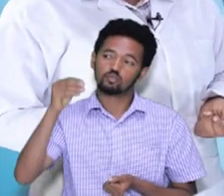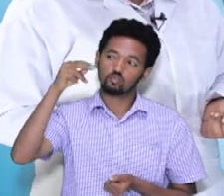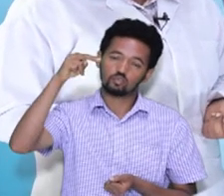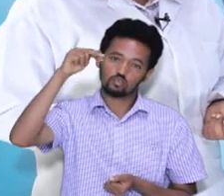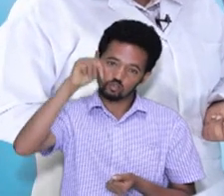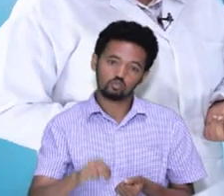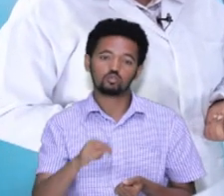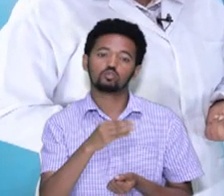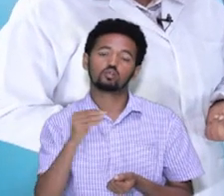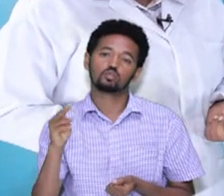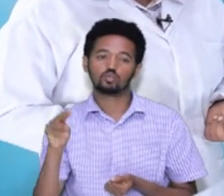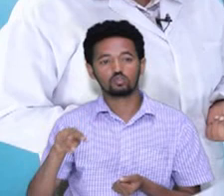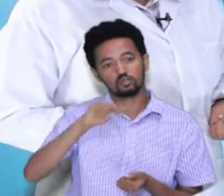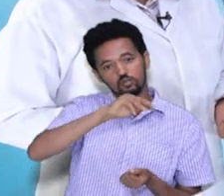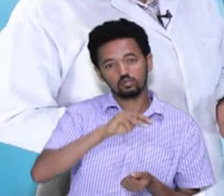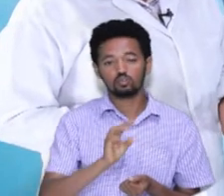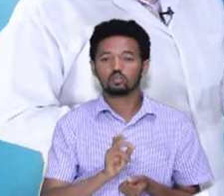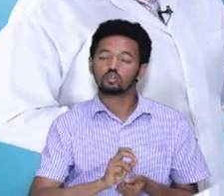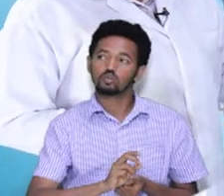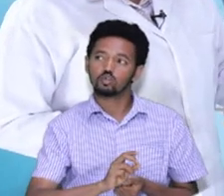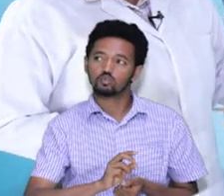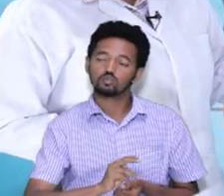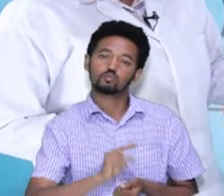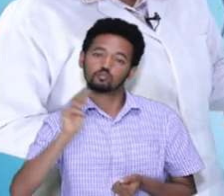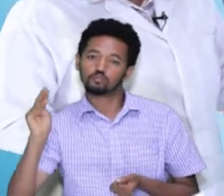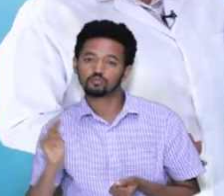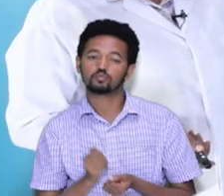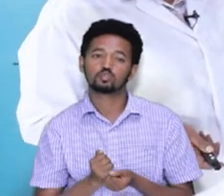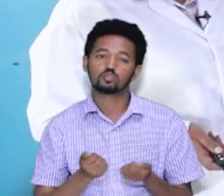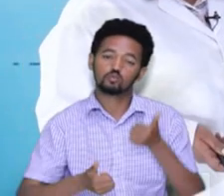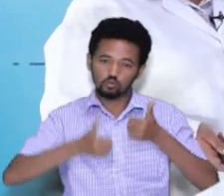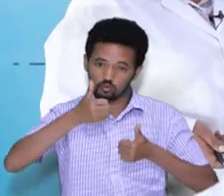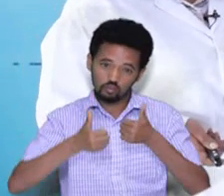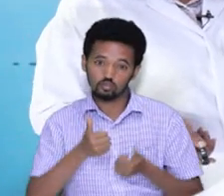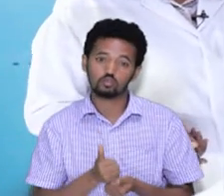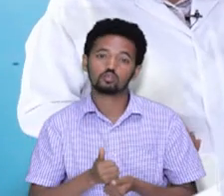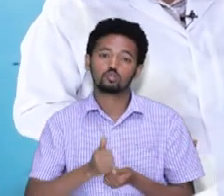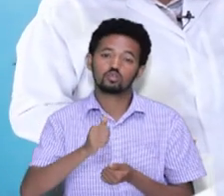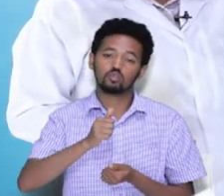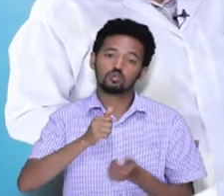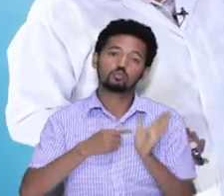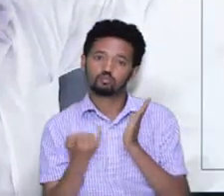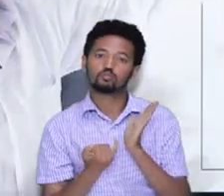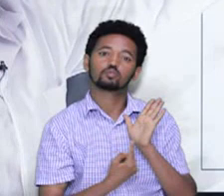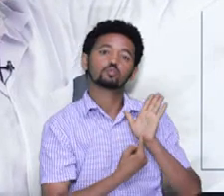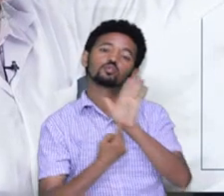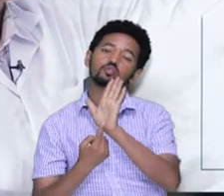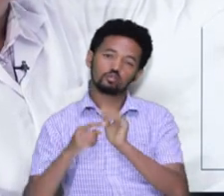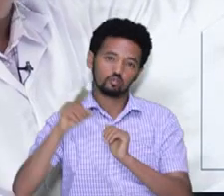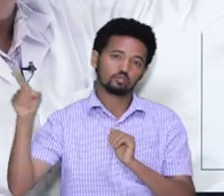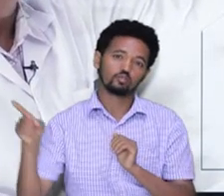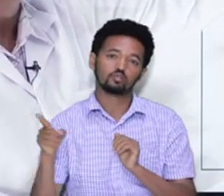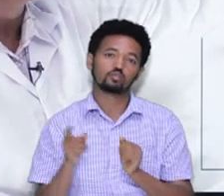east and the west extreme points. When we see the north extreme point of Africa, Cape